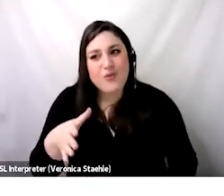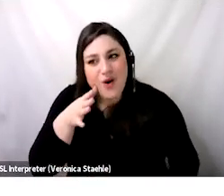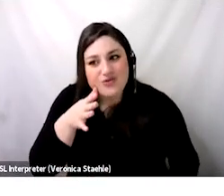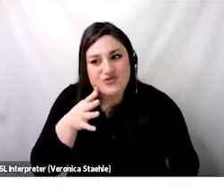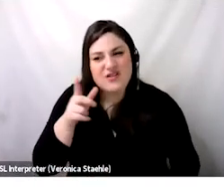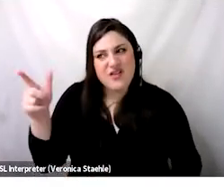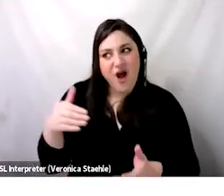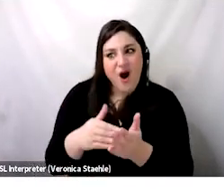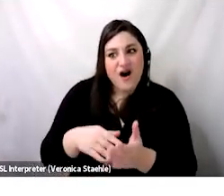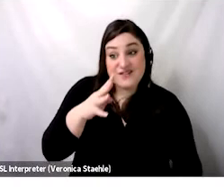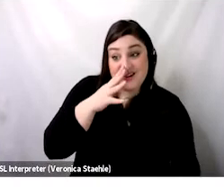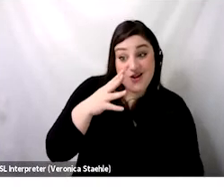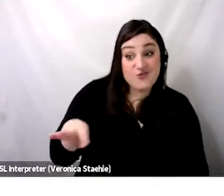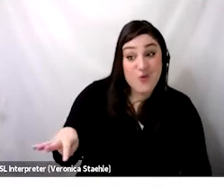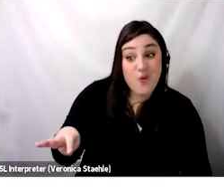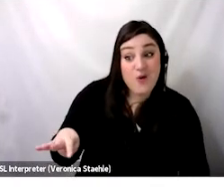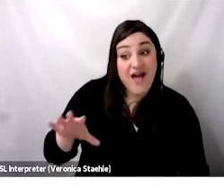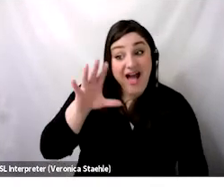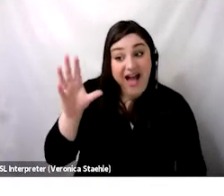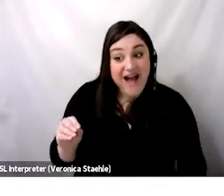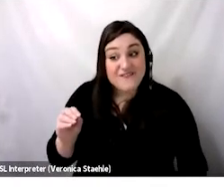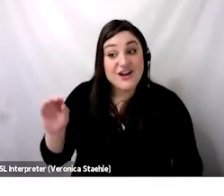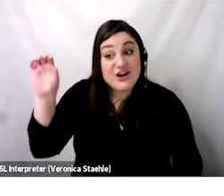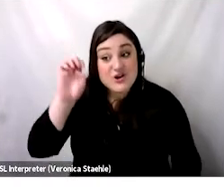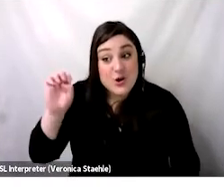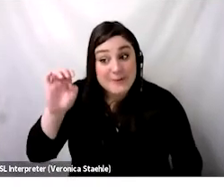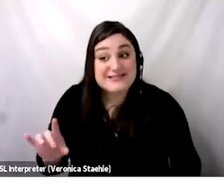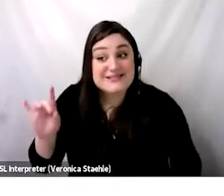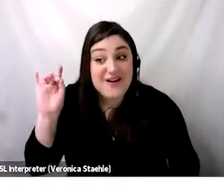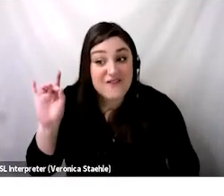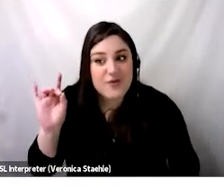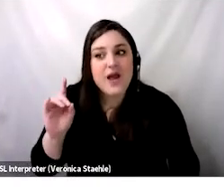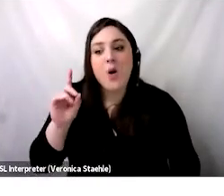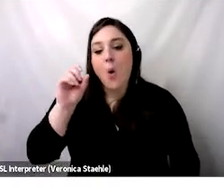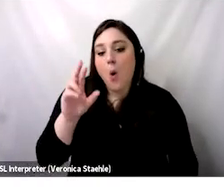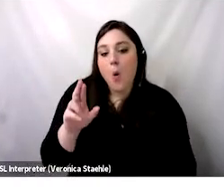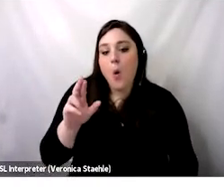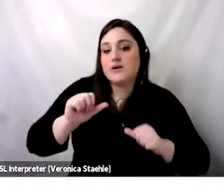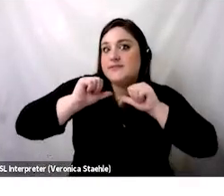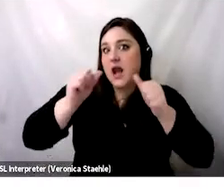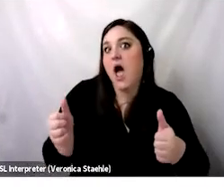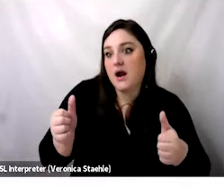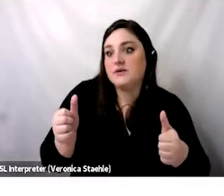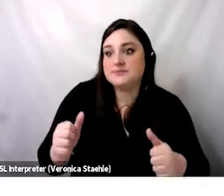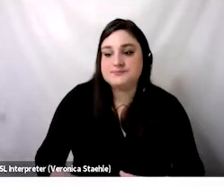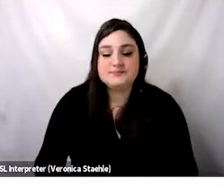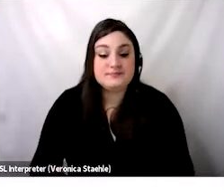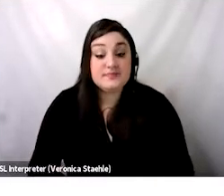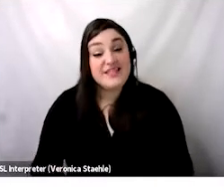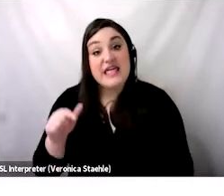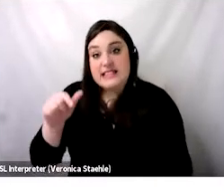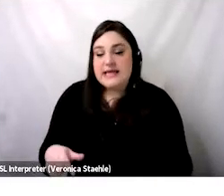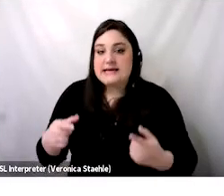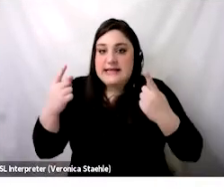ignored or pretended to be discovered by Europeans. Even prior to Columbus